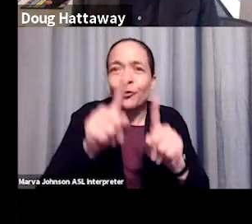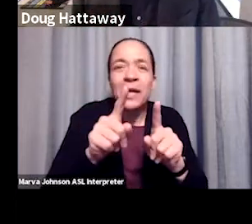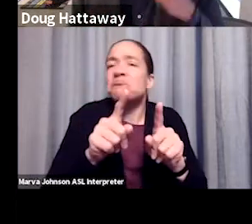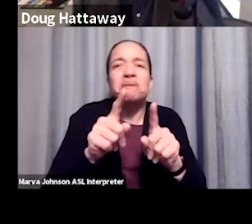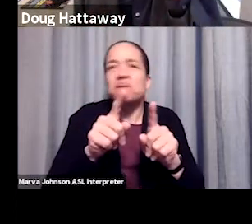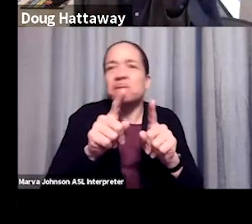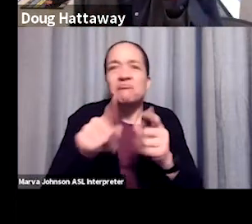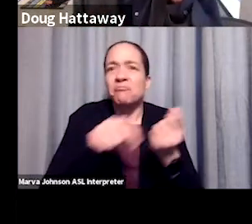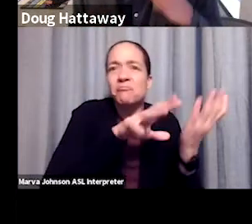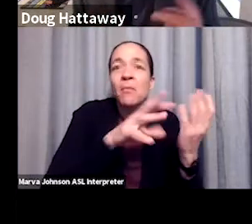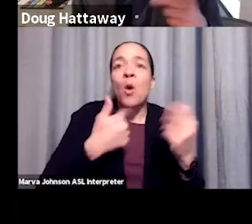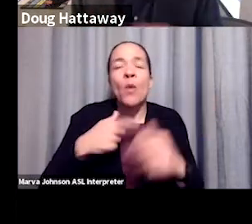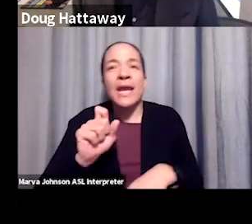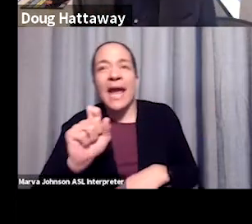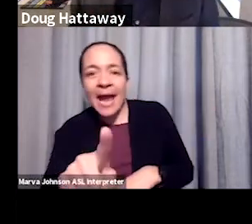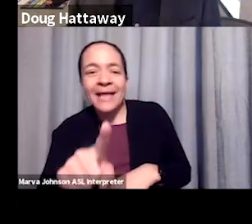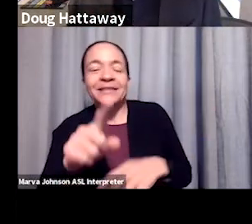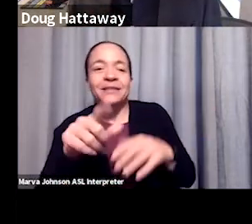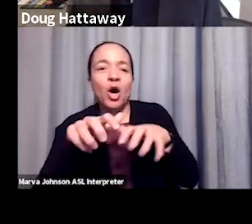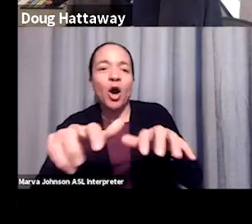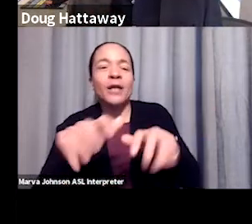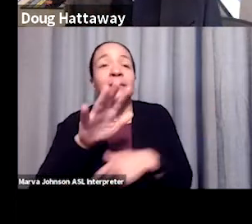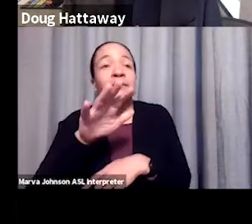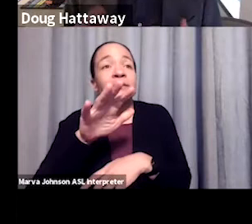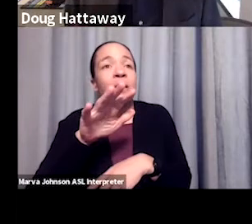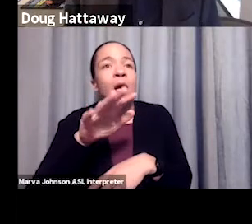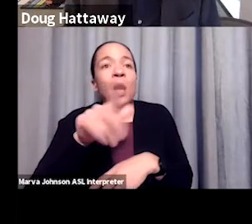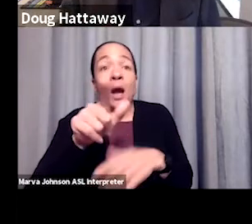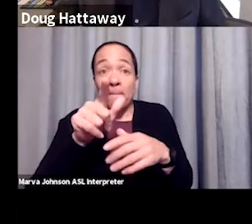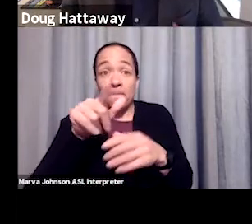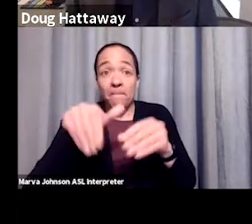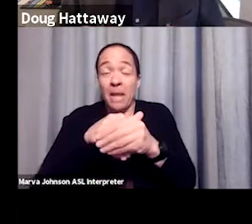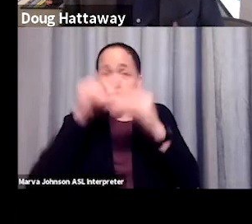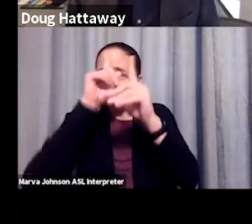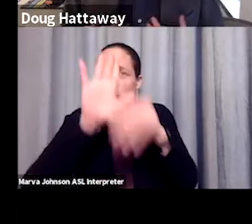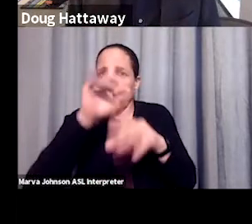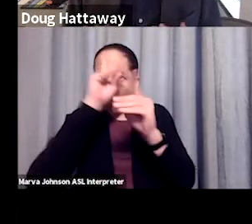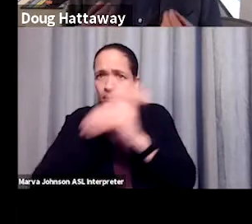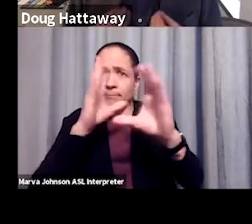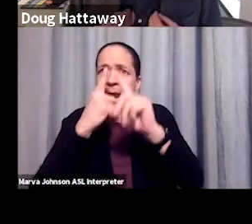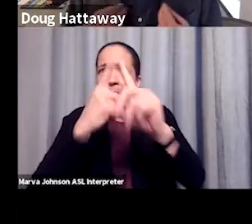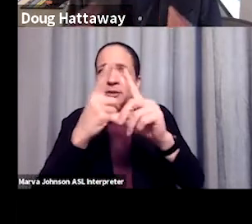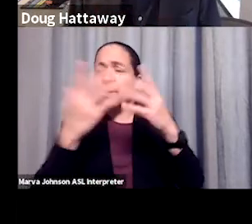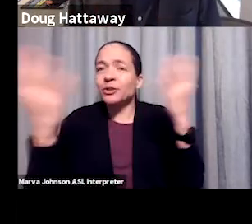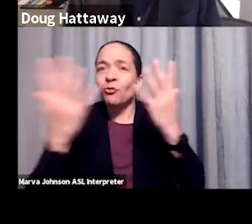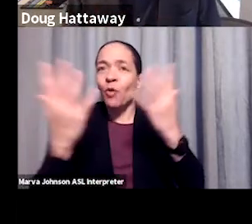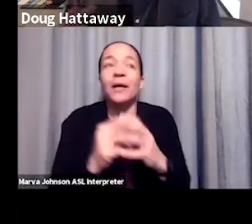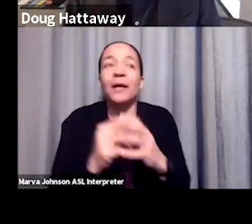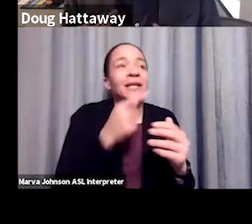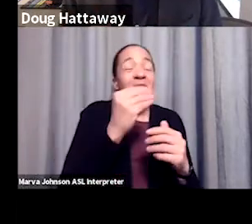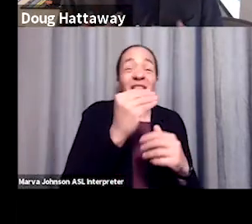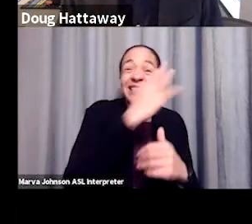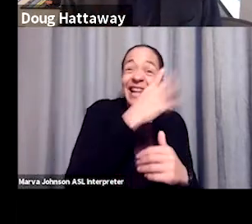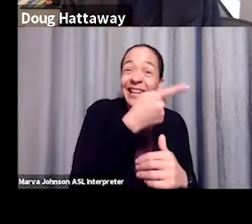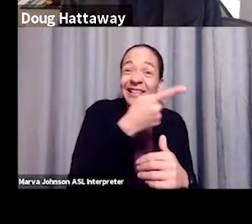what's your aspiration? And the answer is what you see in that headline, love and commitment. is how people talked about their personal